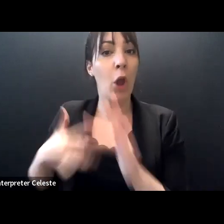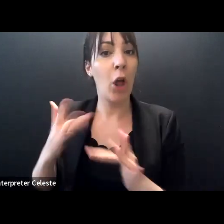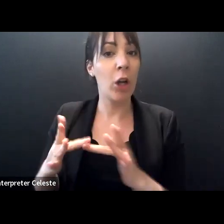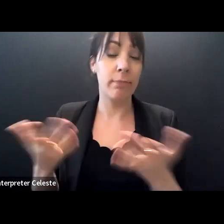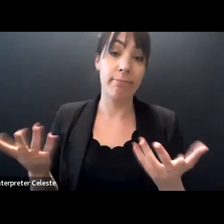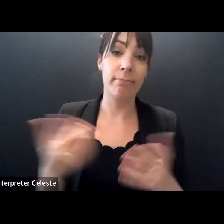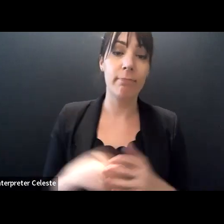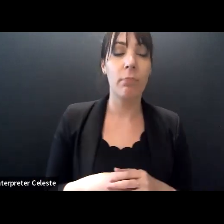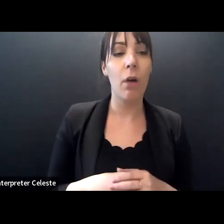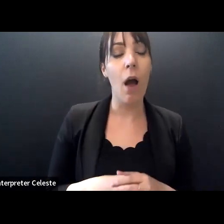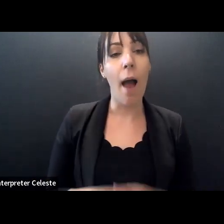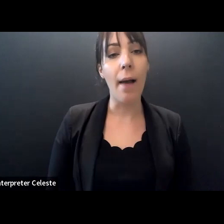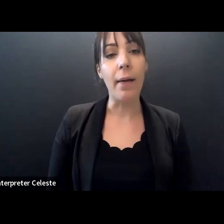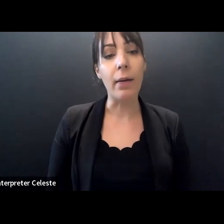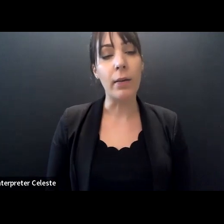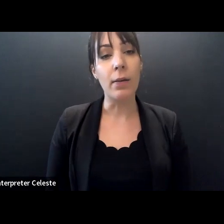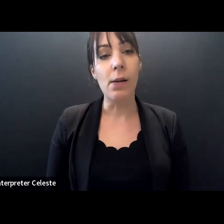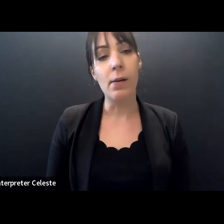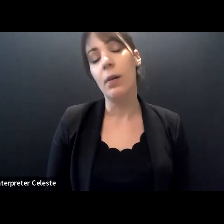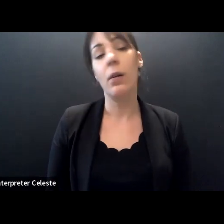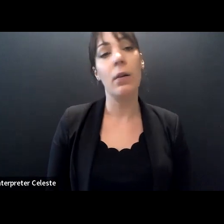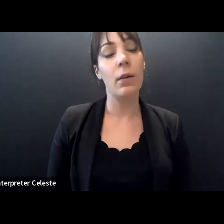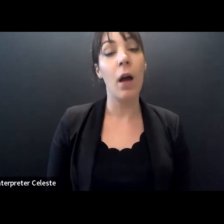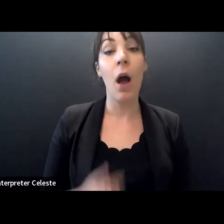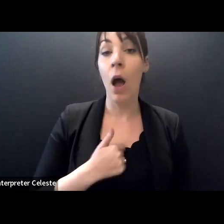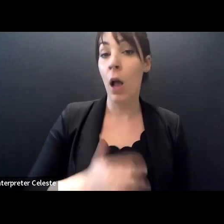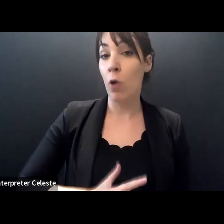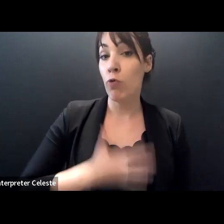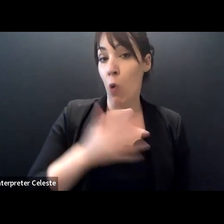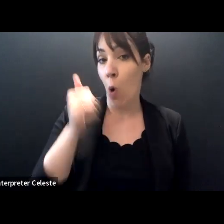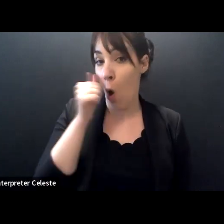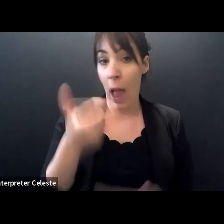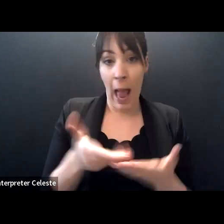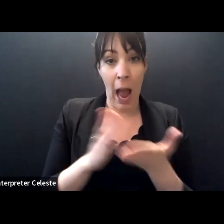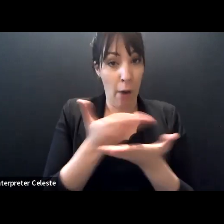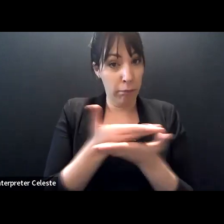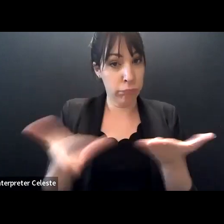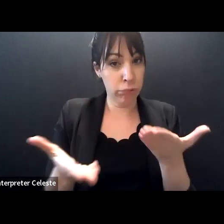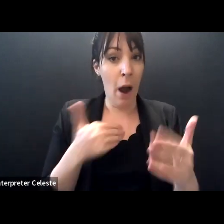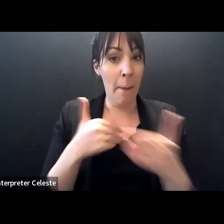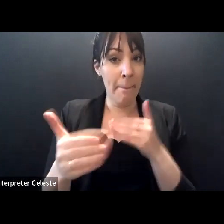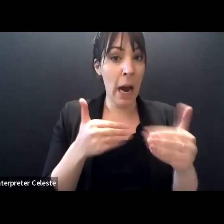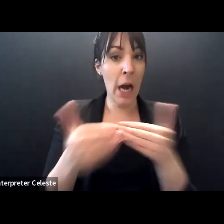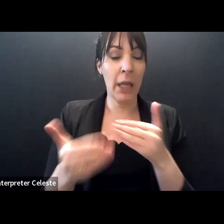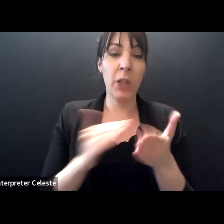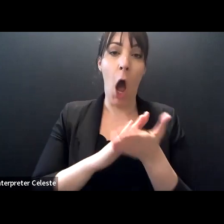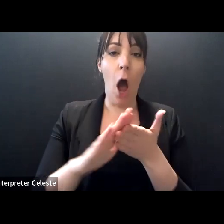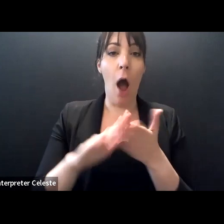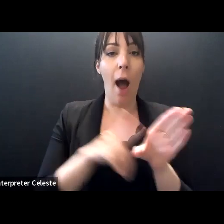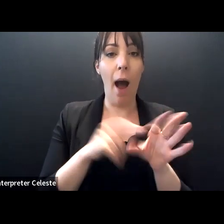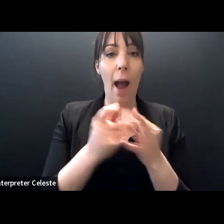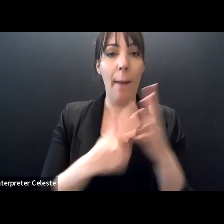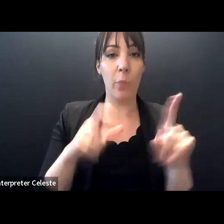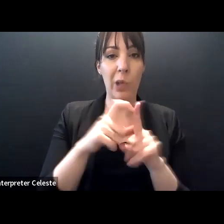in that context, I'm interested to find out how institutions manage the hybrid way of learning and how we'd not lose what